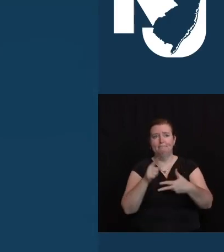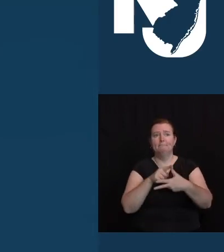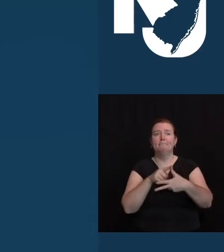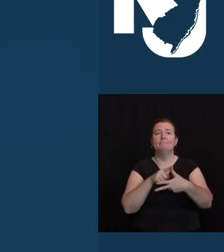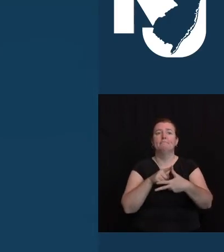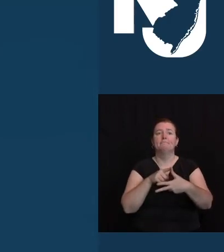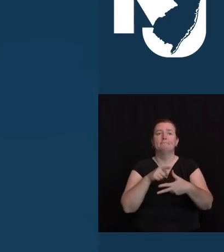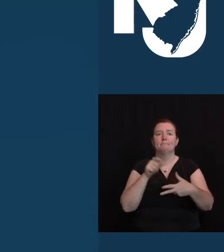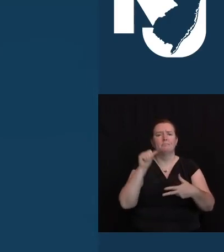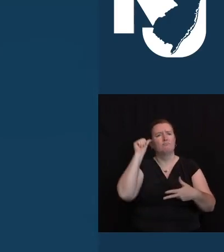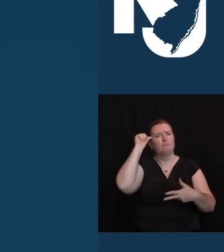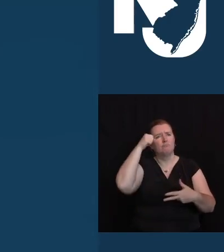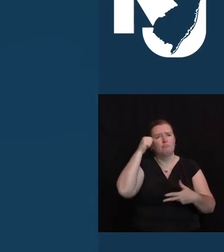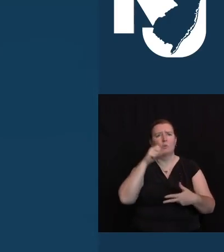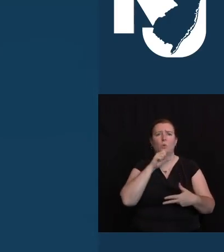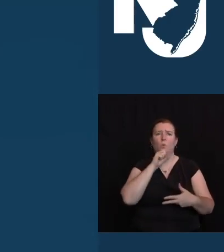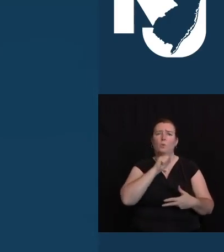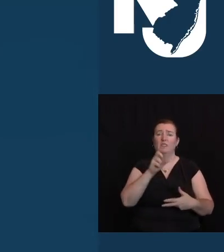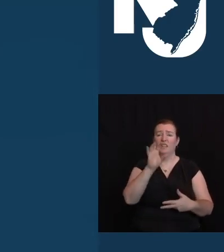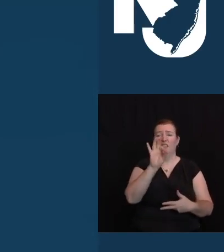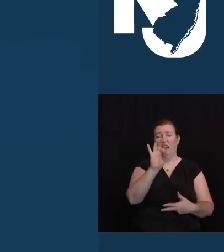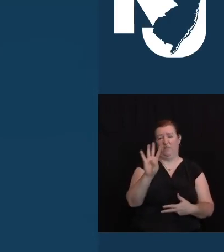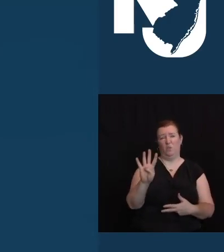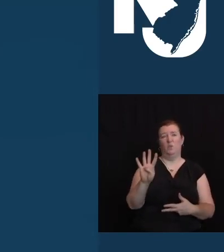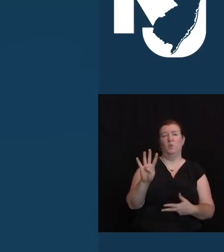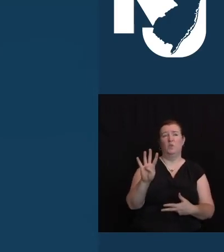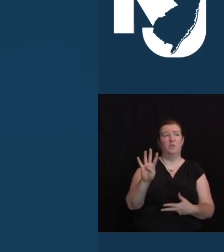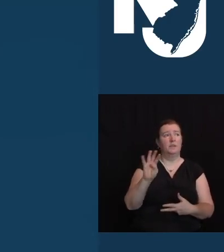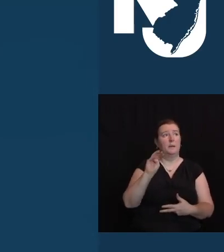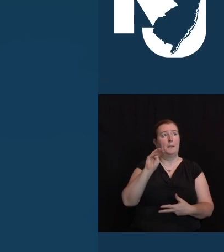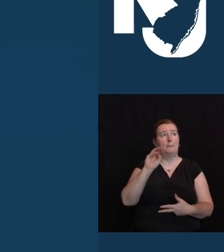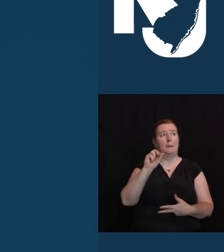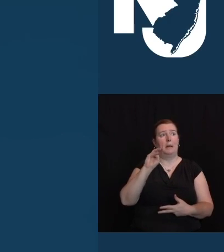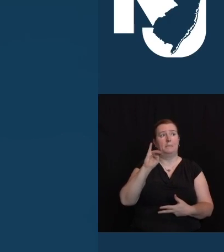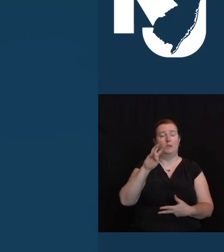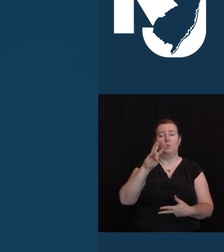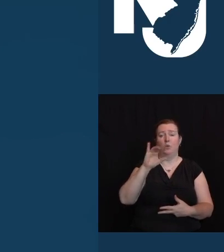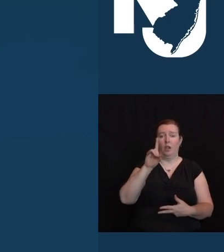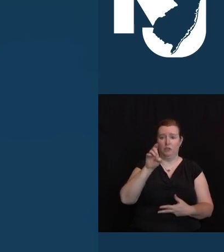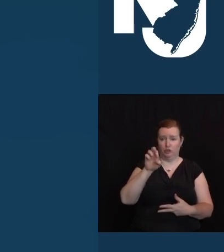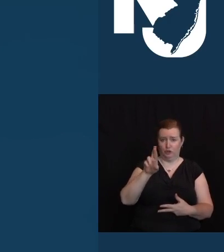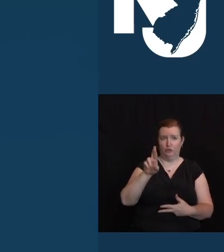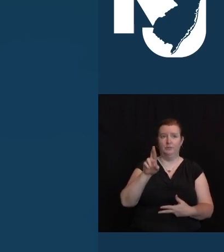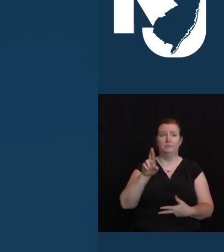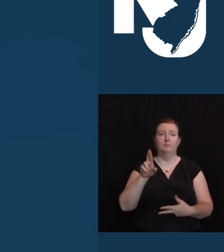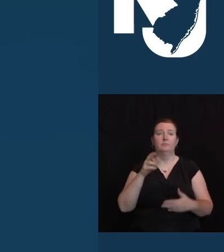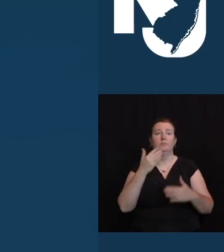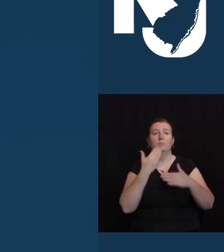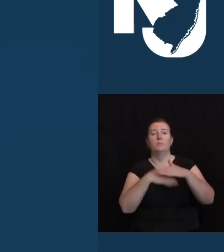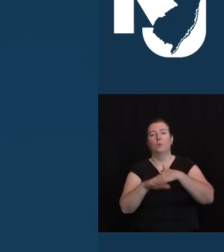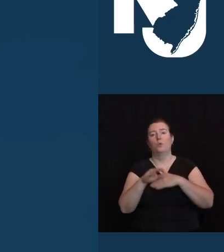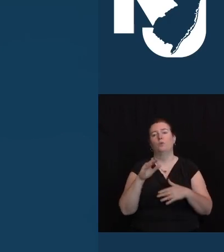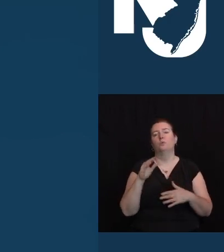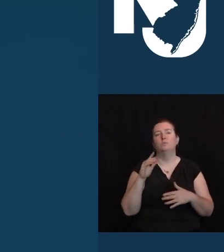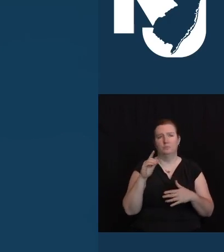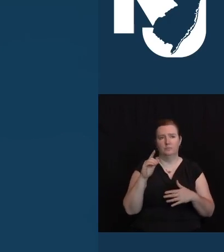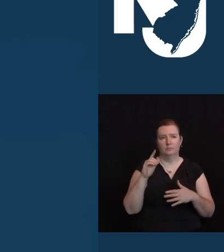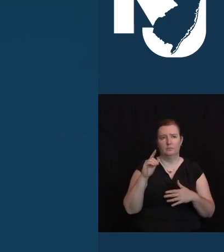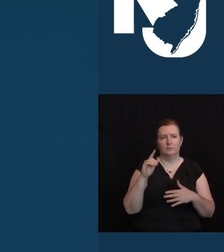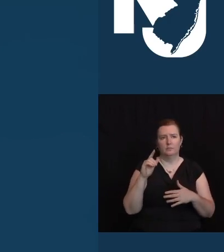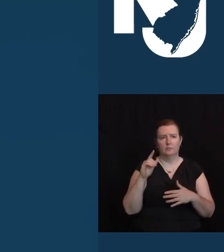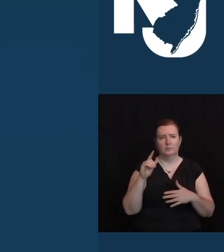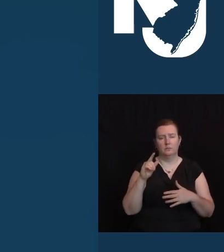by remembering 94-year-old Mamie Wilder. Born in Georgia, Mamie moved to Patterson